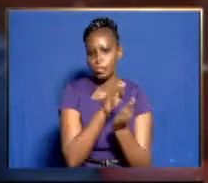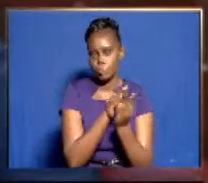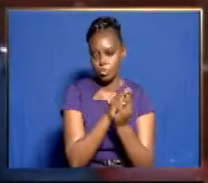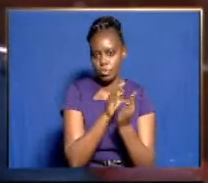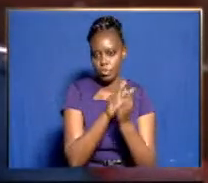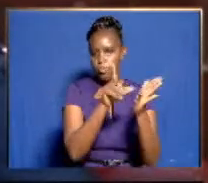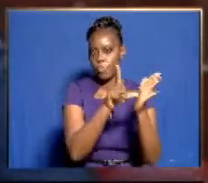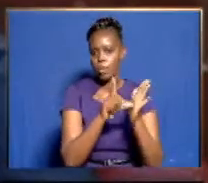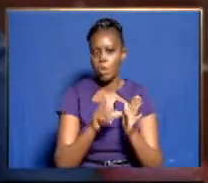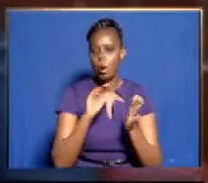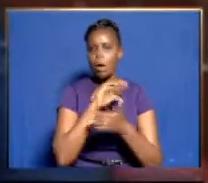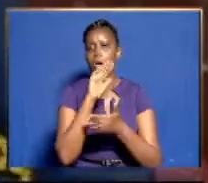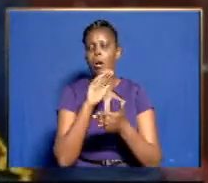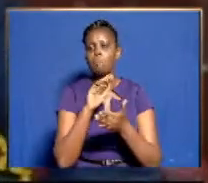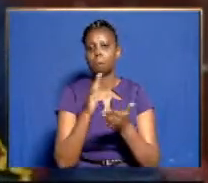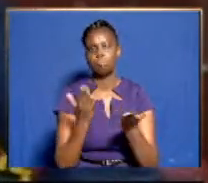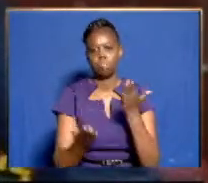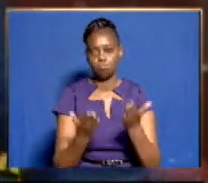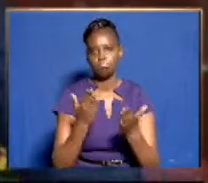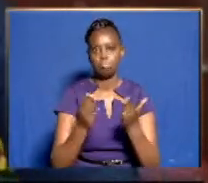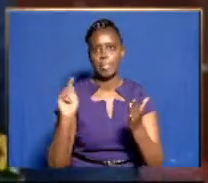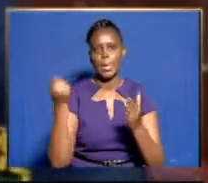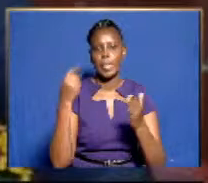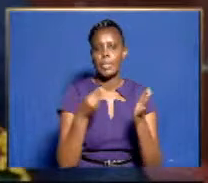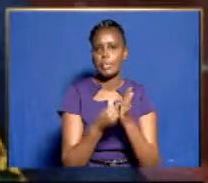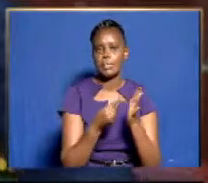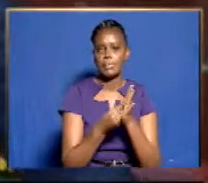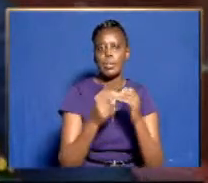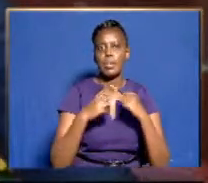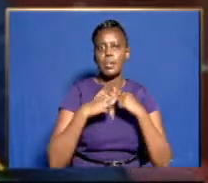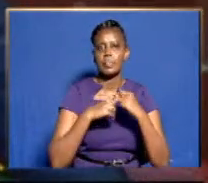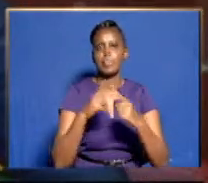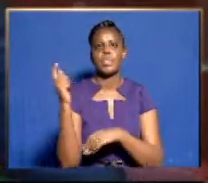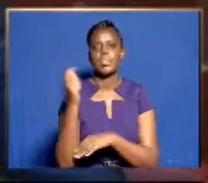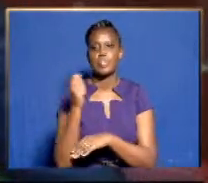debt amounted to Kenya shilling